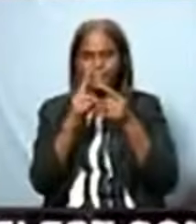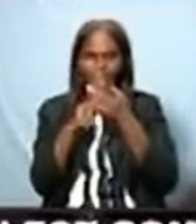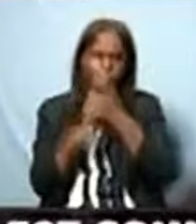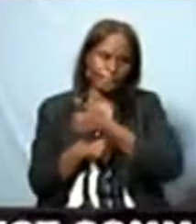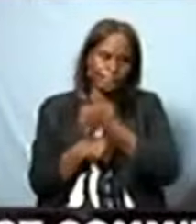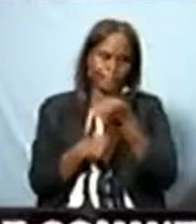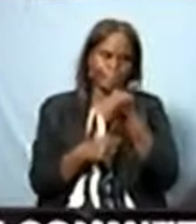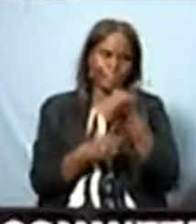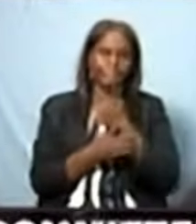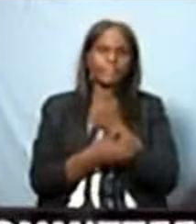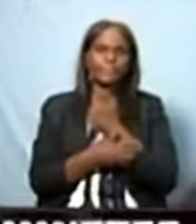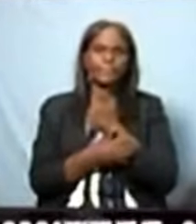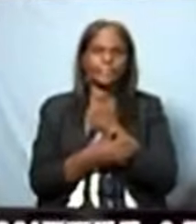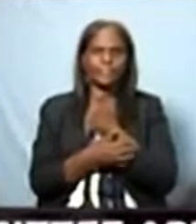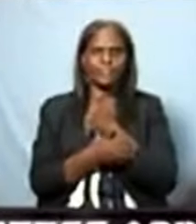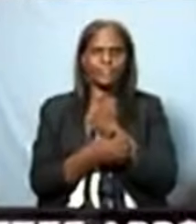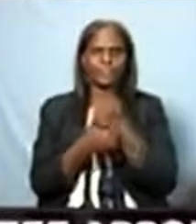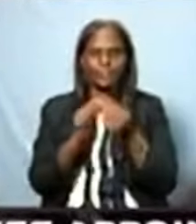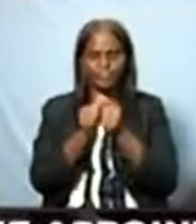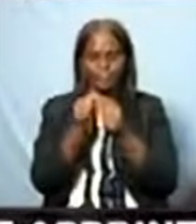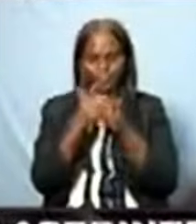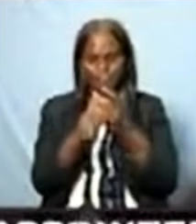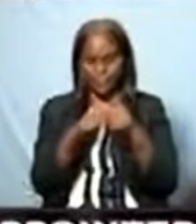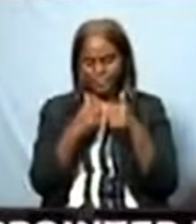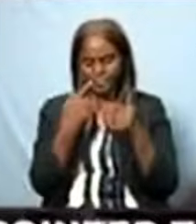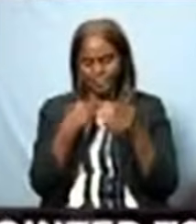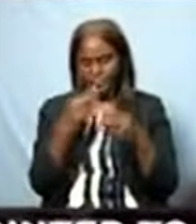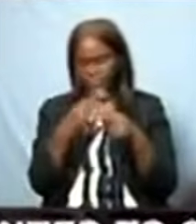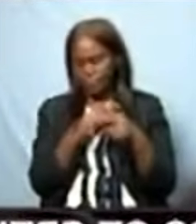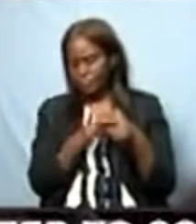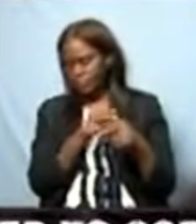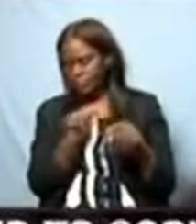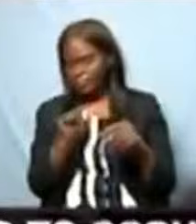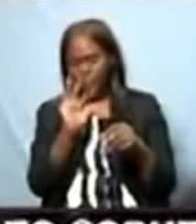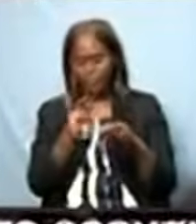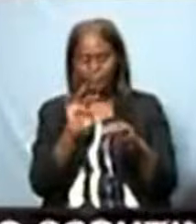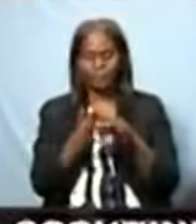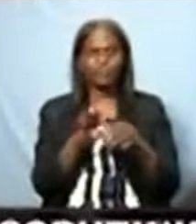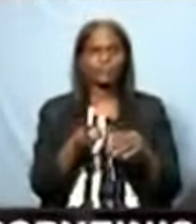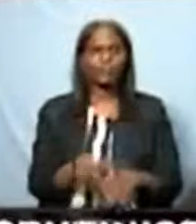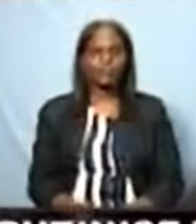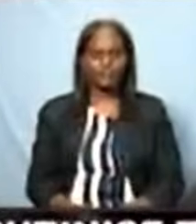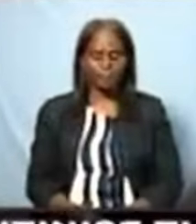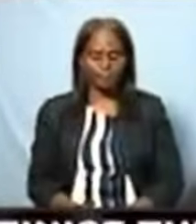those articles that I may just call that they are election-centric